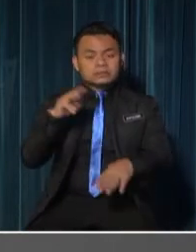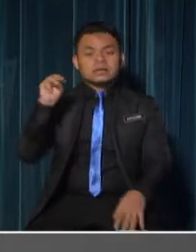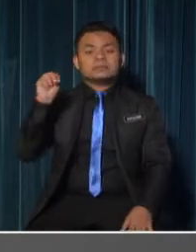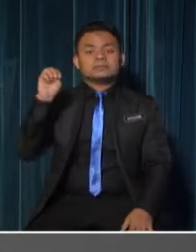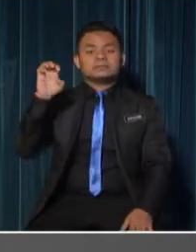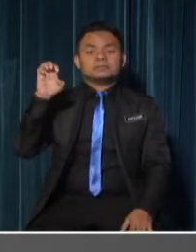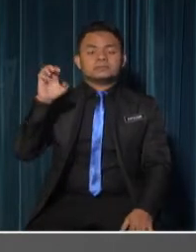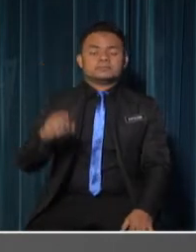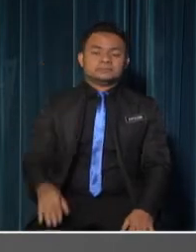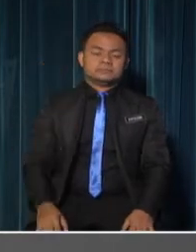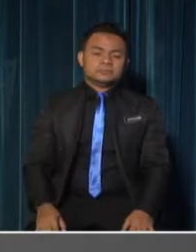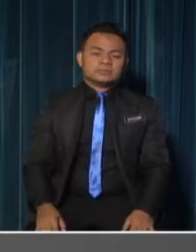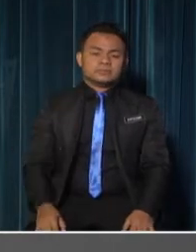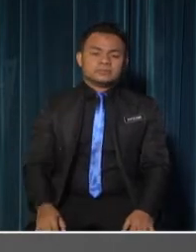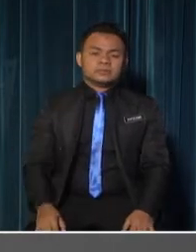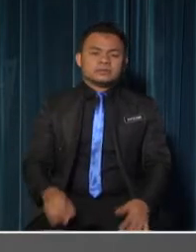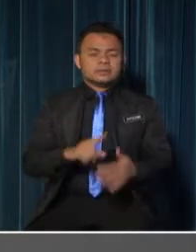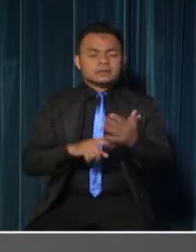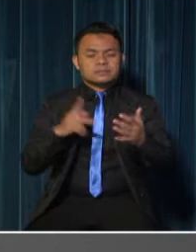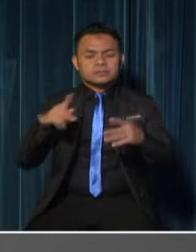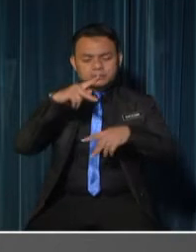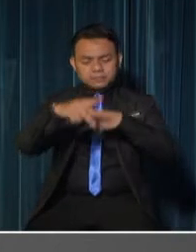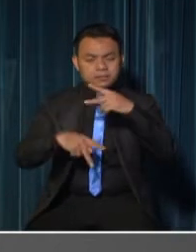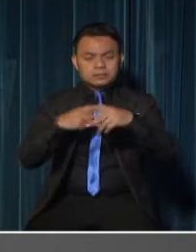What are the planets in the solar system?